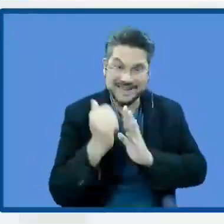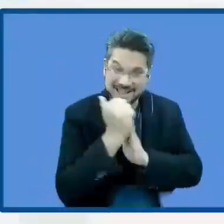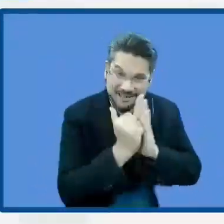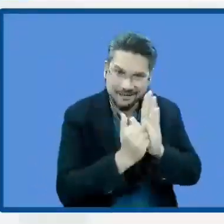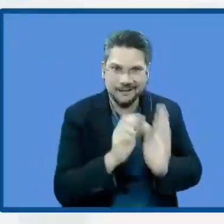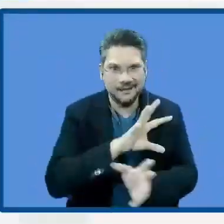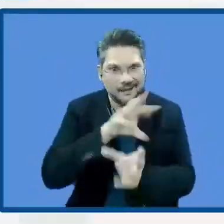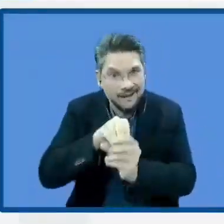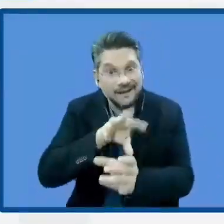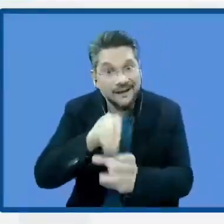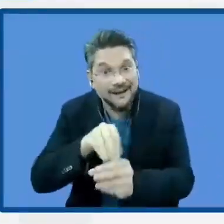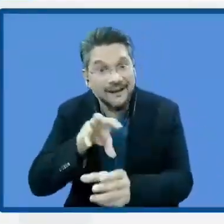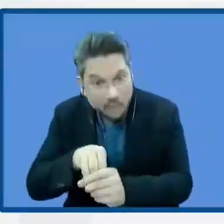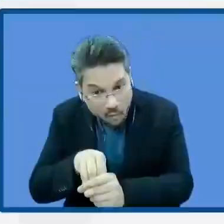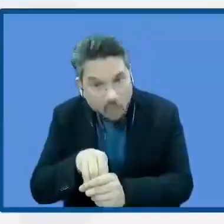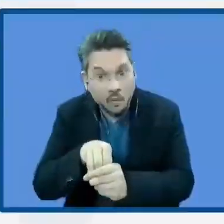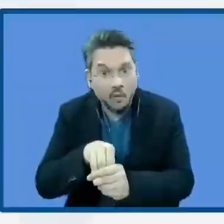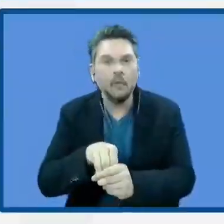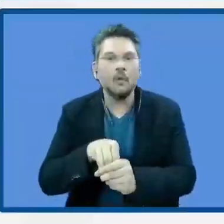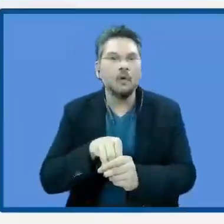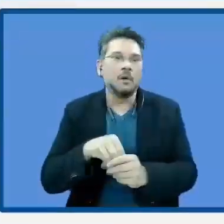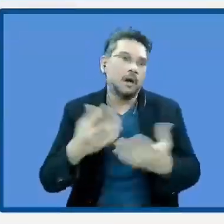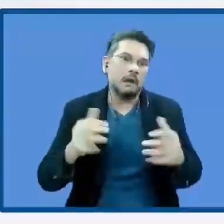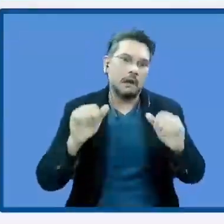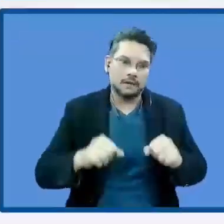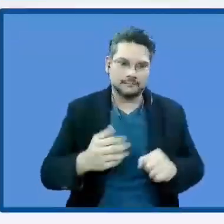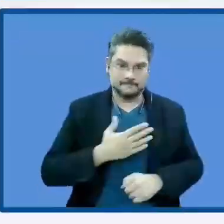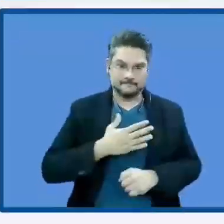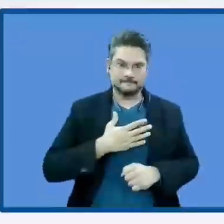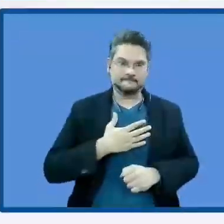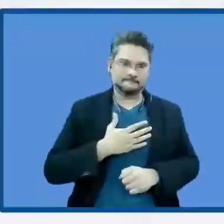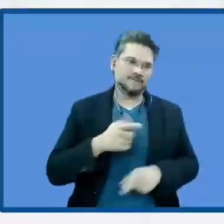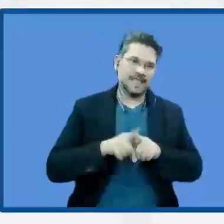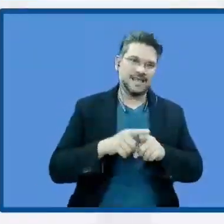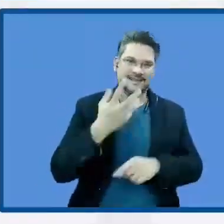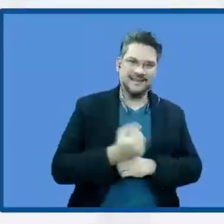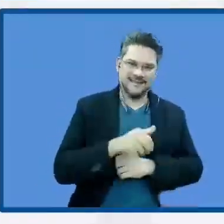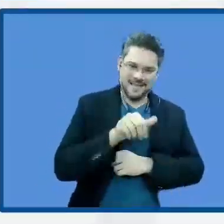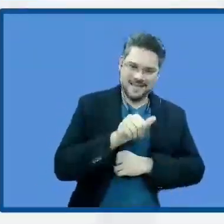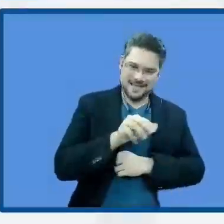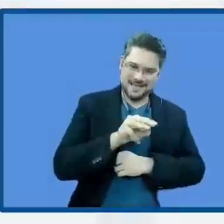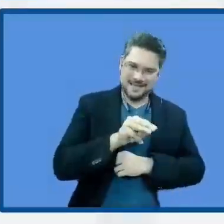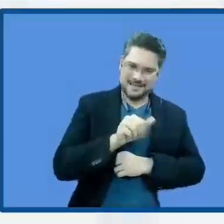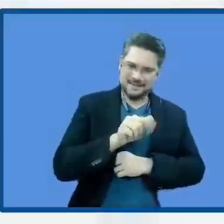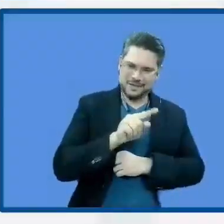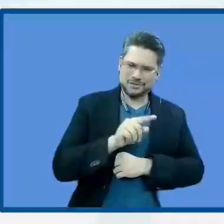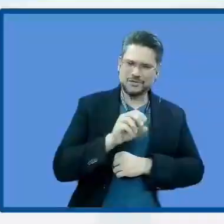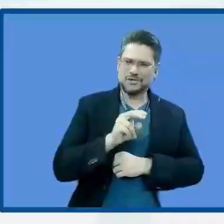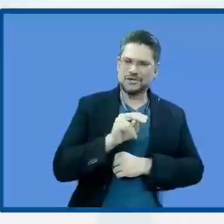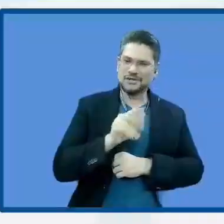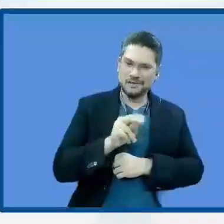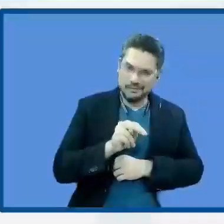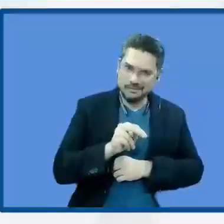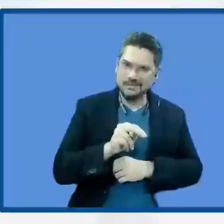We have, due to our diversity, the Amazonian agenda, coastal territories agendas, and